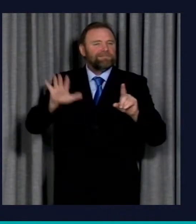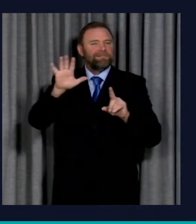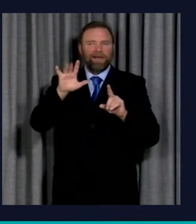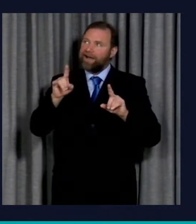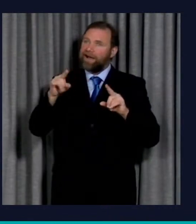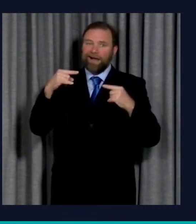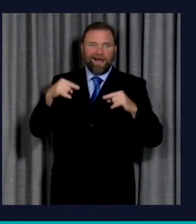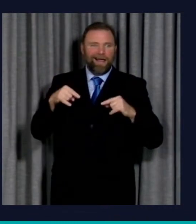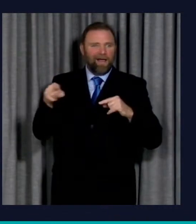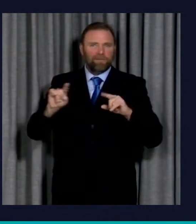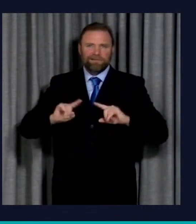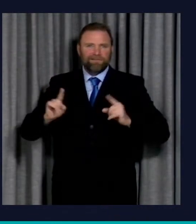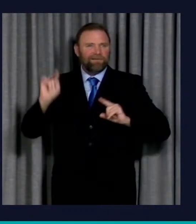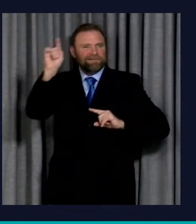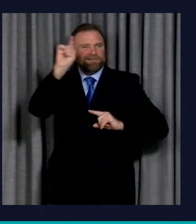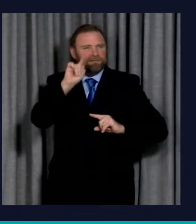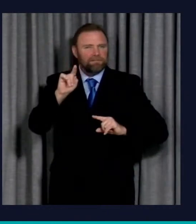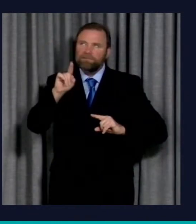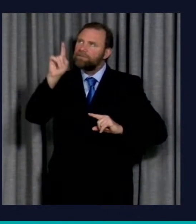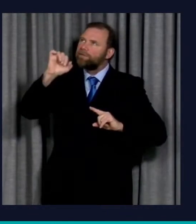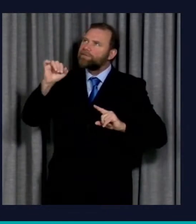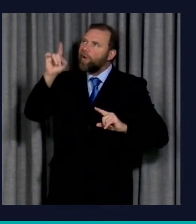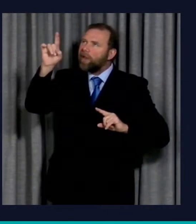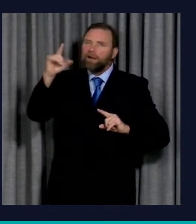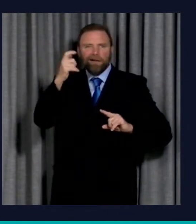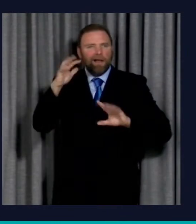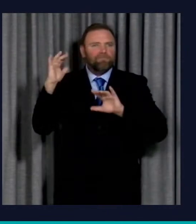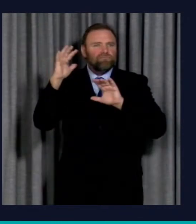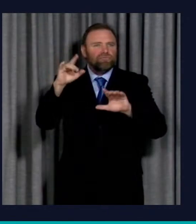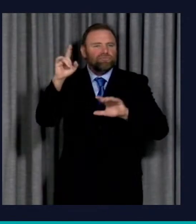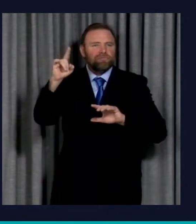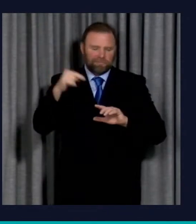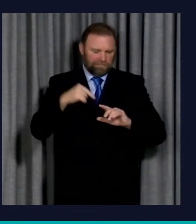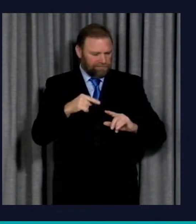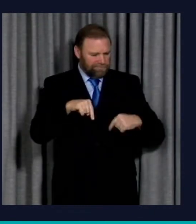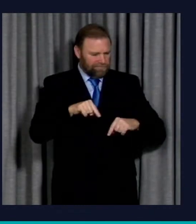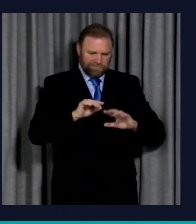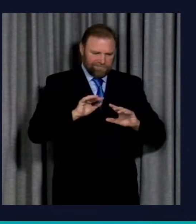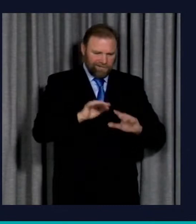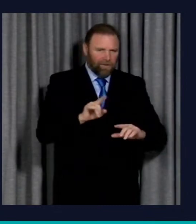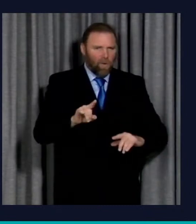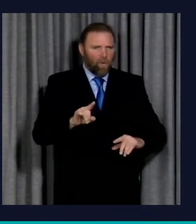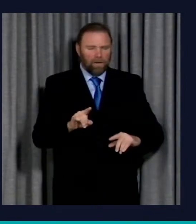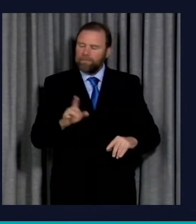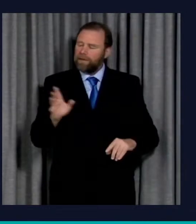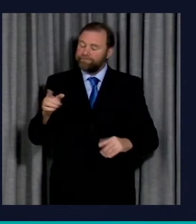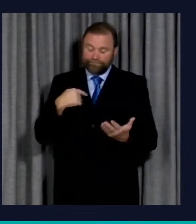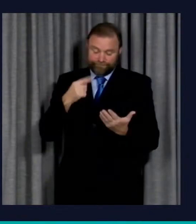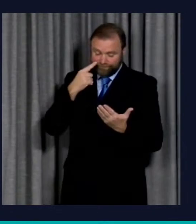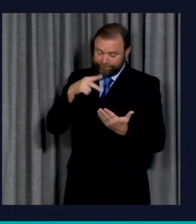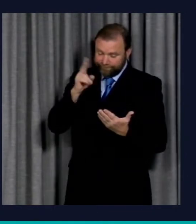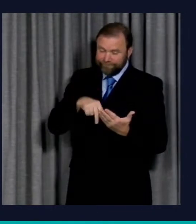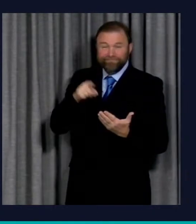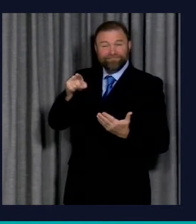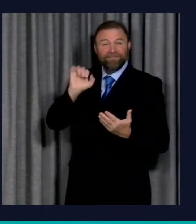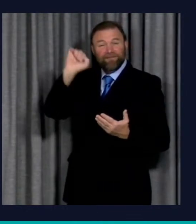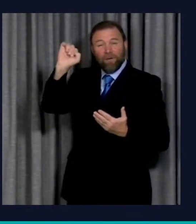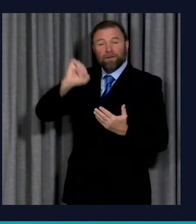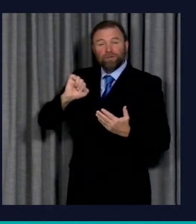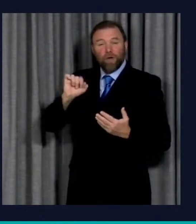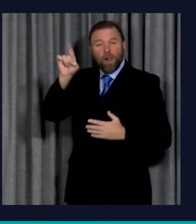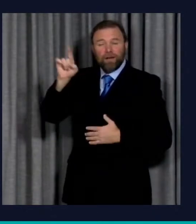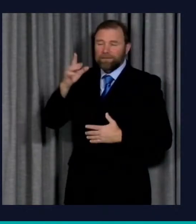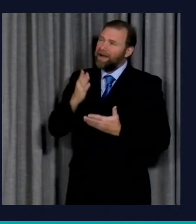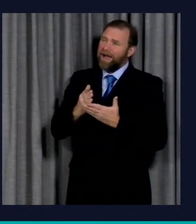at sporting events in Scotland compared to Wales. I was explaining that everything that I have seen and read from the Scottish Government and from